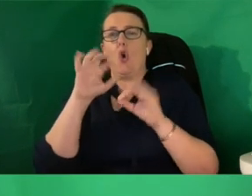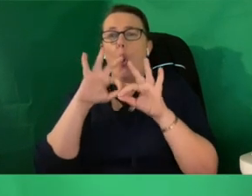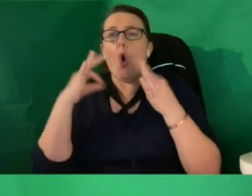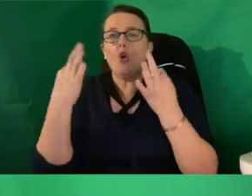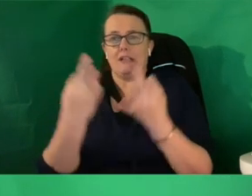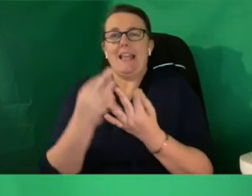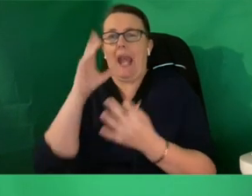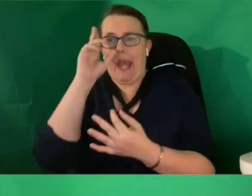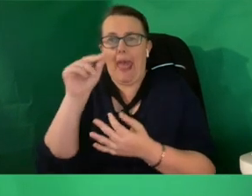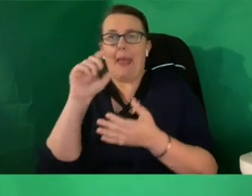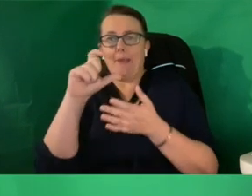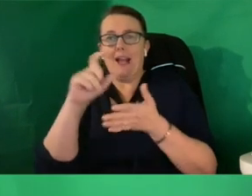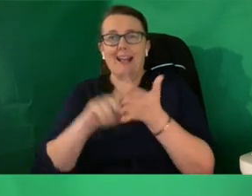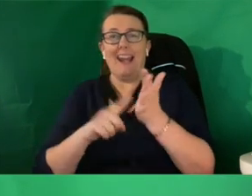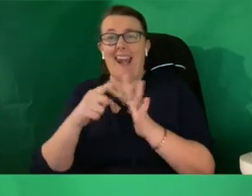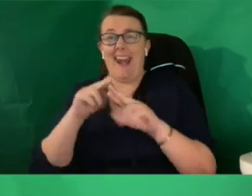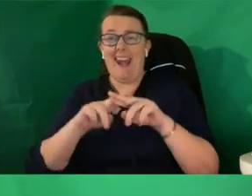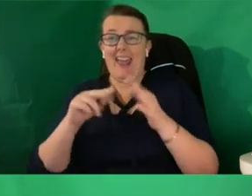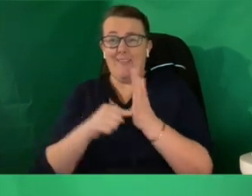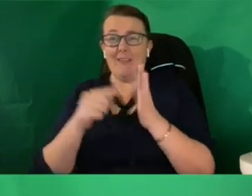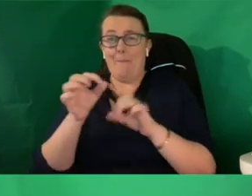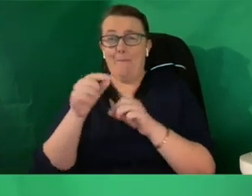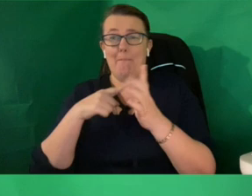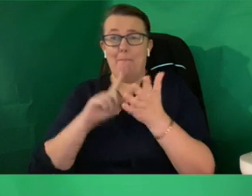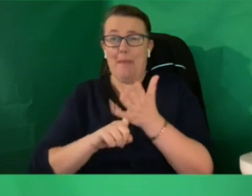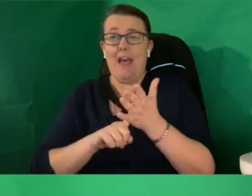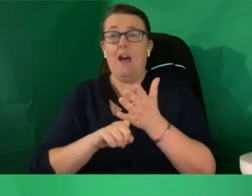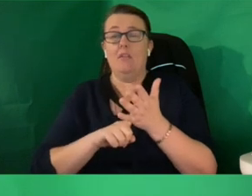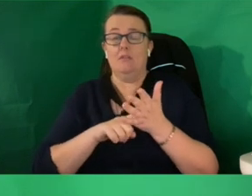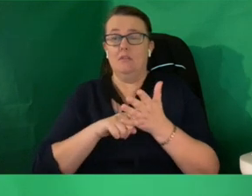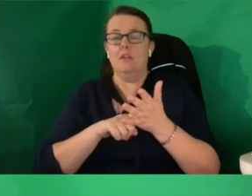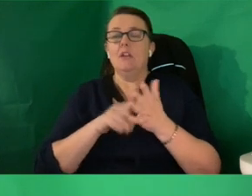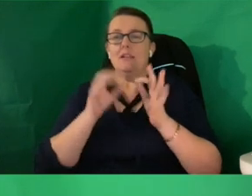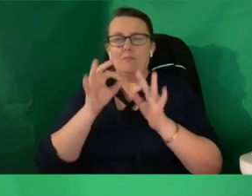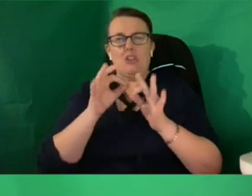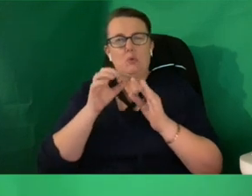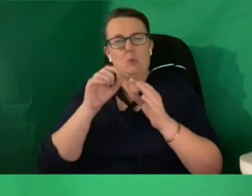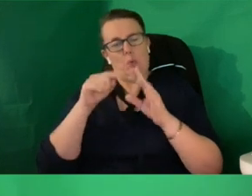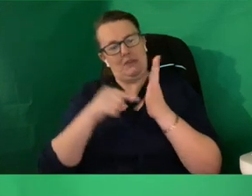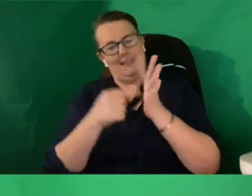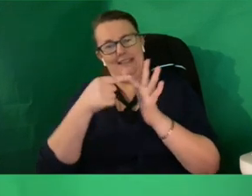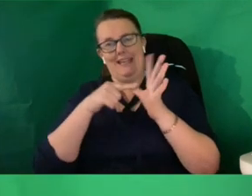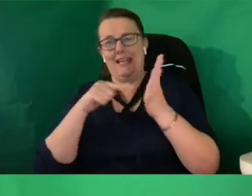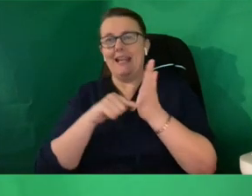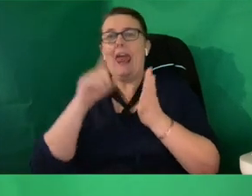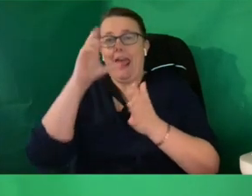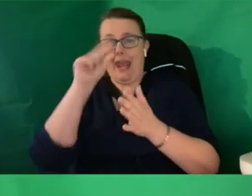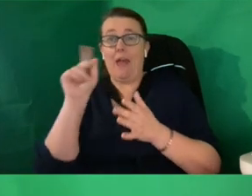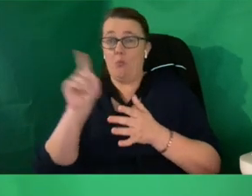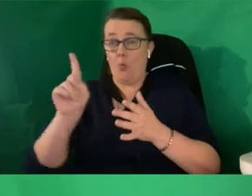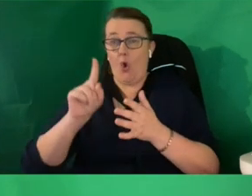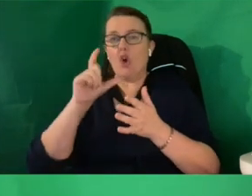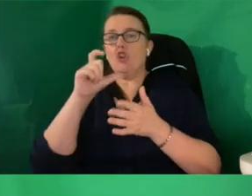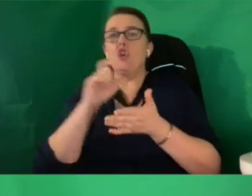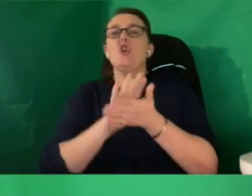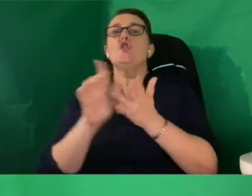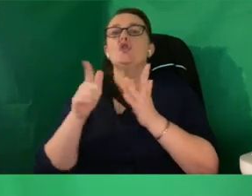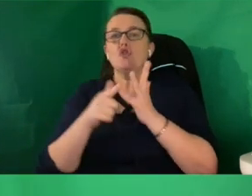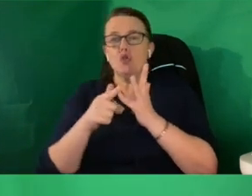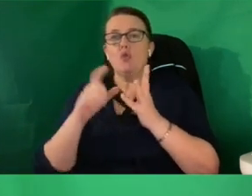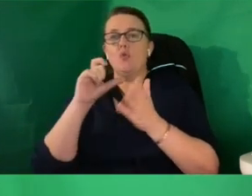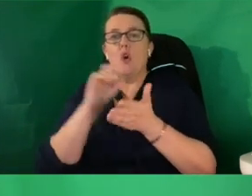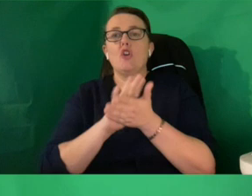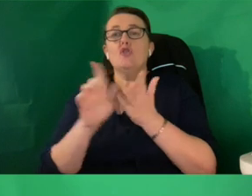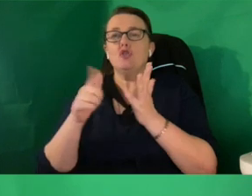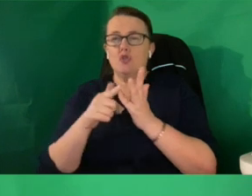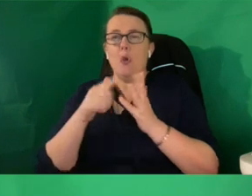That being said, when we did go and get assessed to see whether surgery would help improve her speech, because she did have